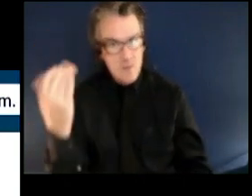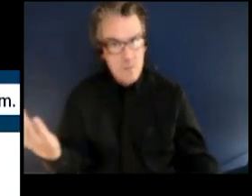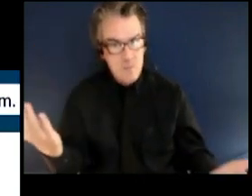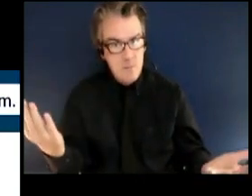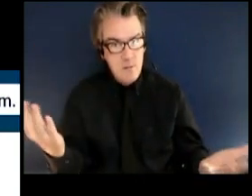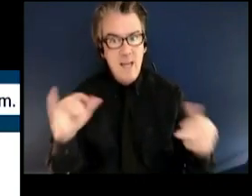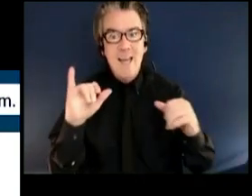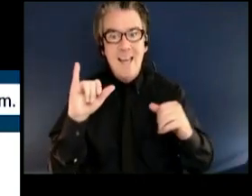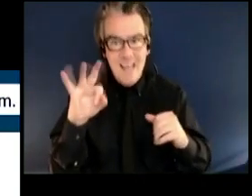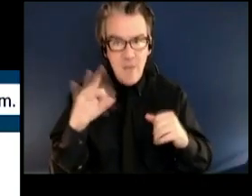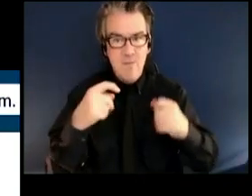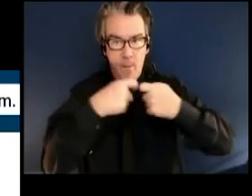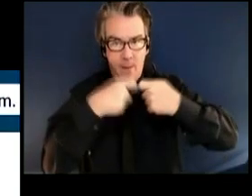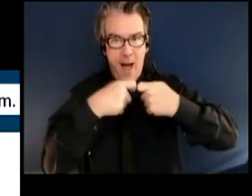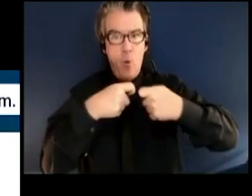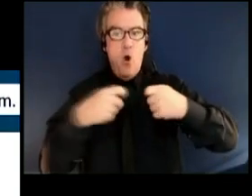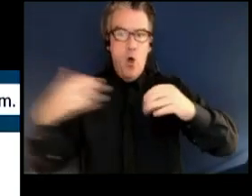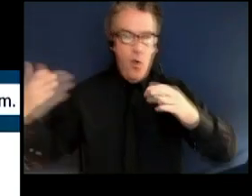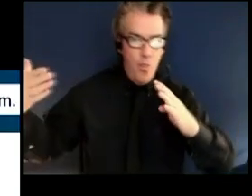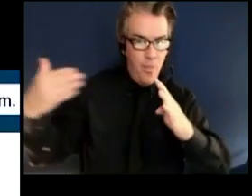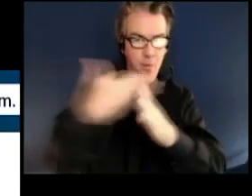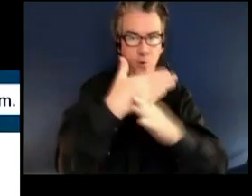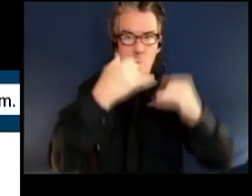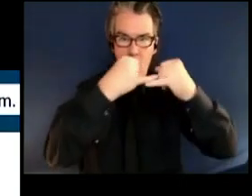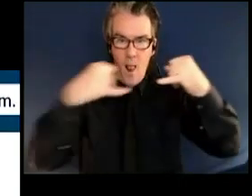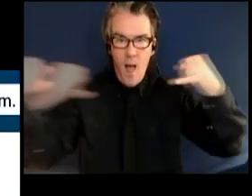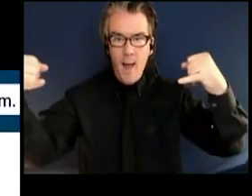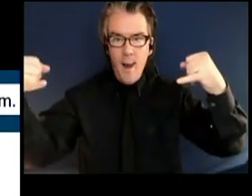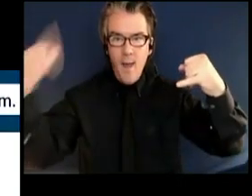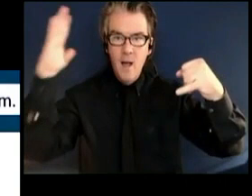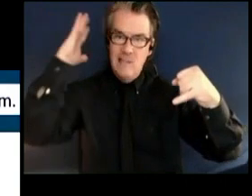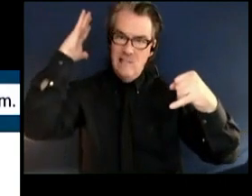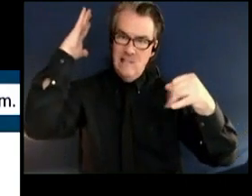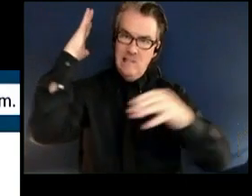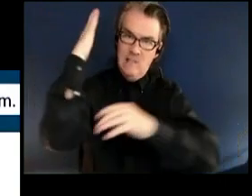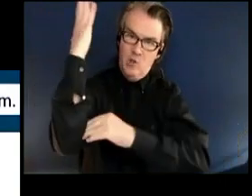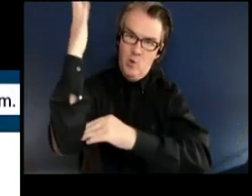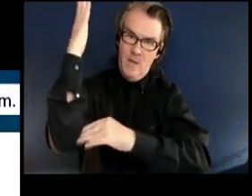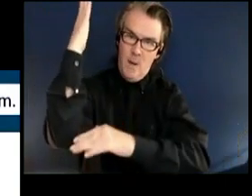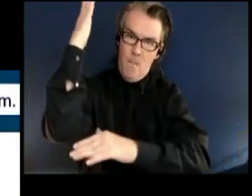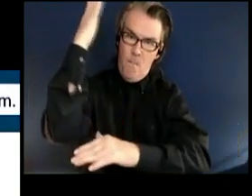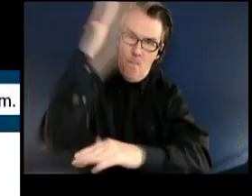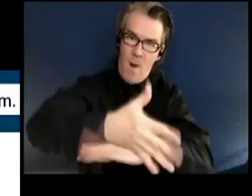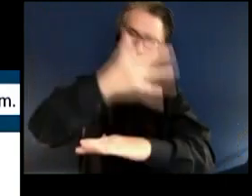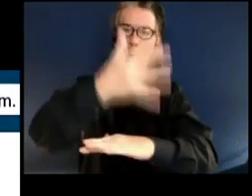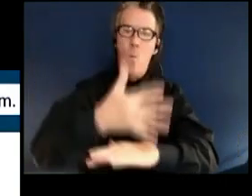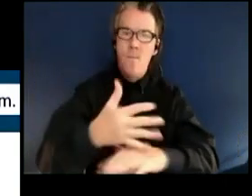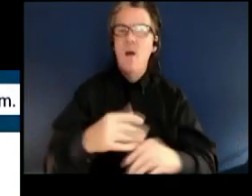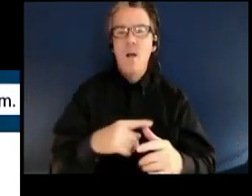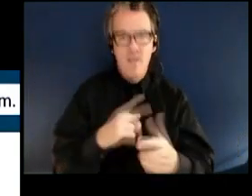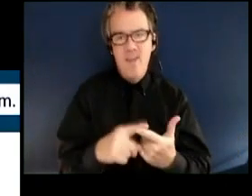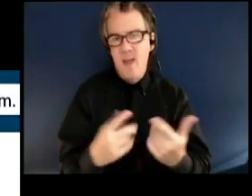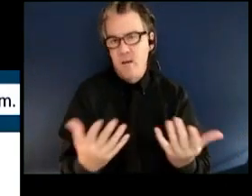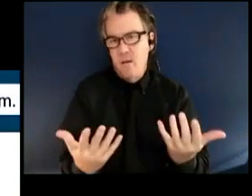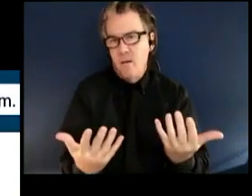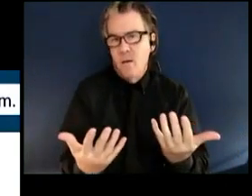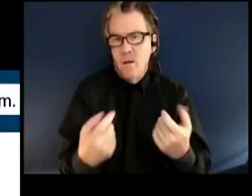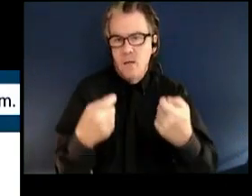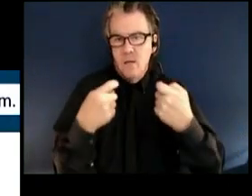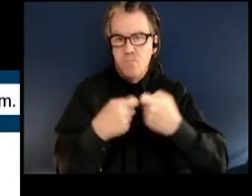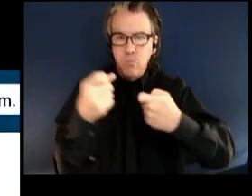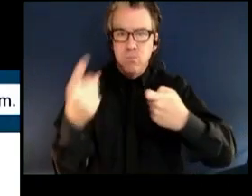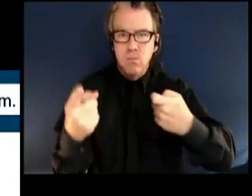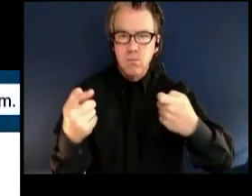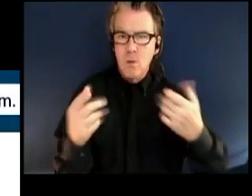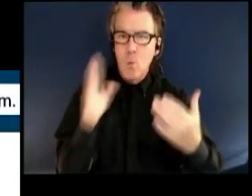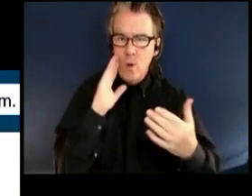When foreign materials make contact with our electric lines, typically what happens is an arc flash event. Sometimes there's some sparks